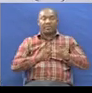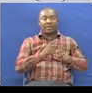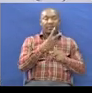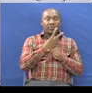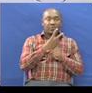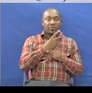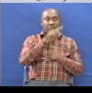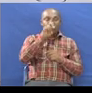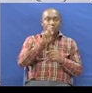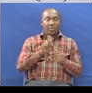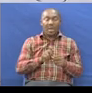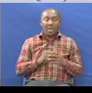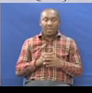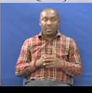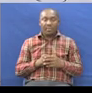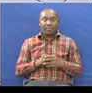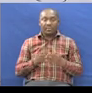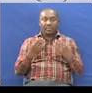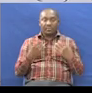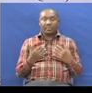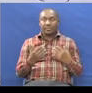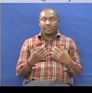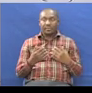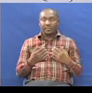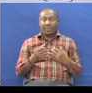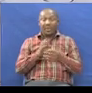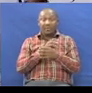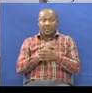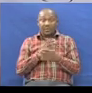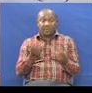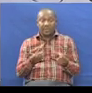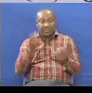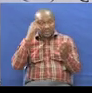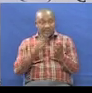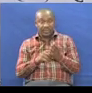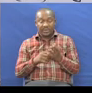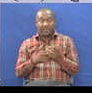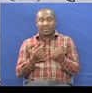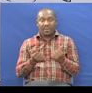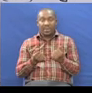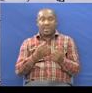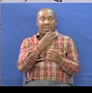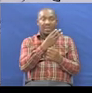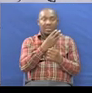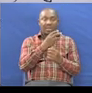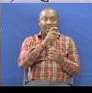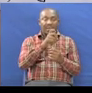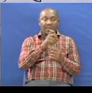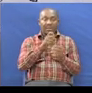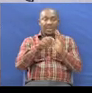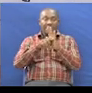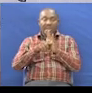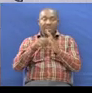square. Factorization of difference of 2 square, it is here. So this one here will lead us to 3x minus